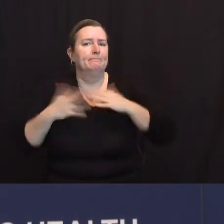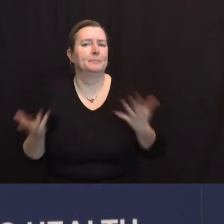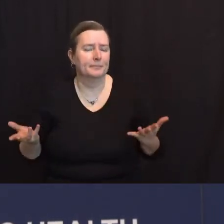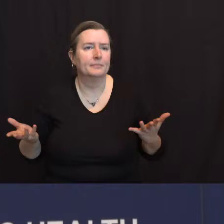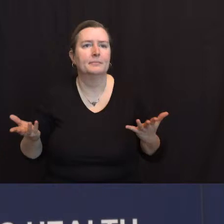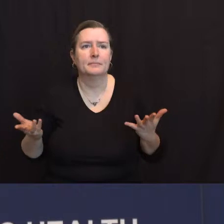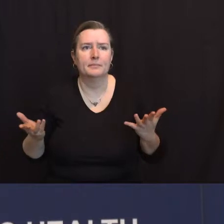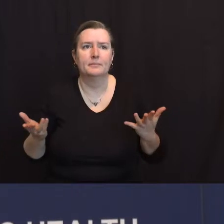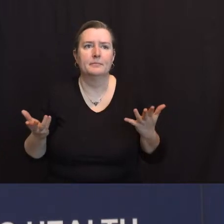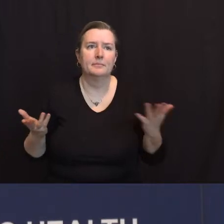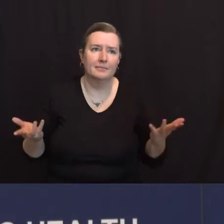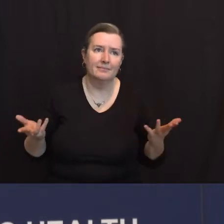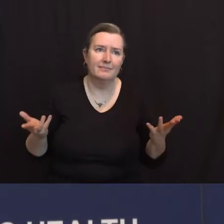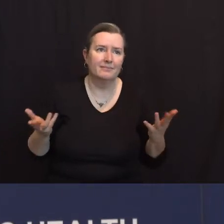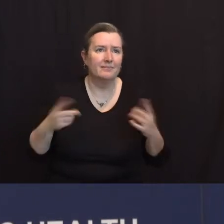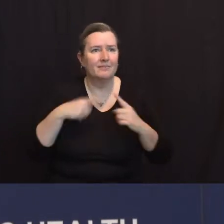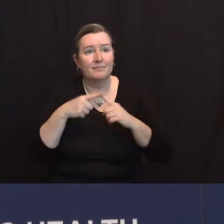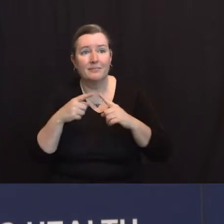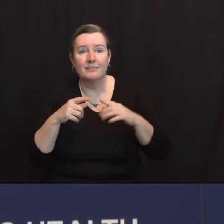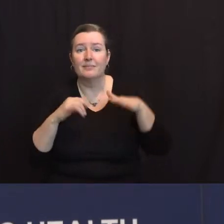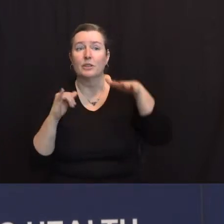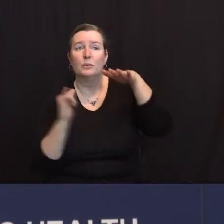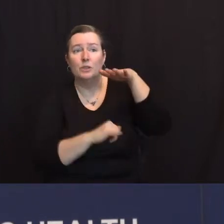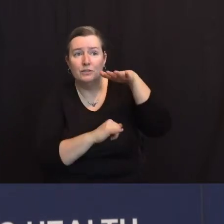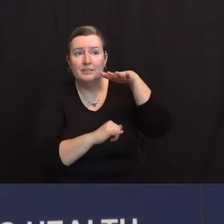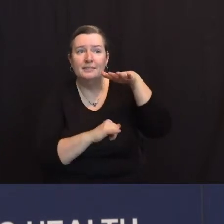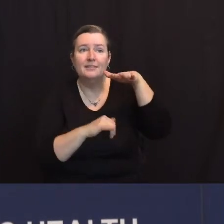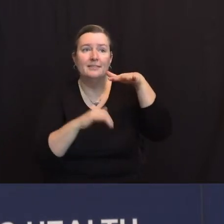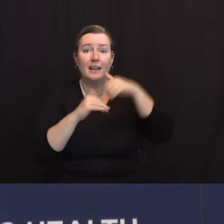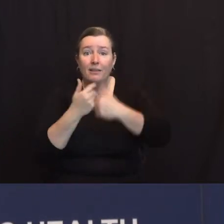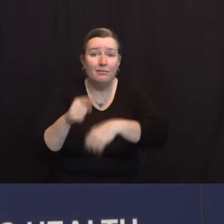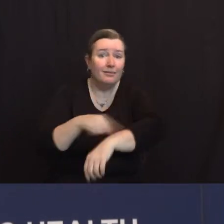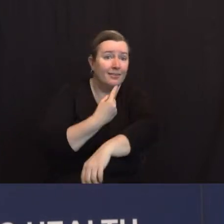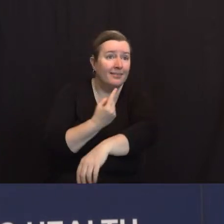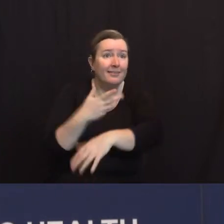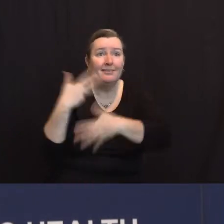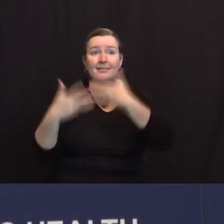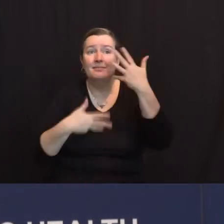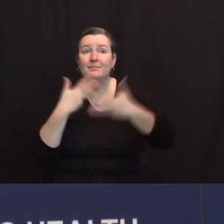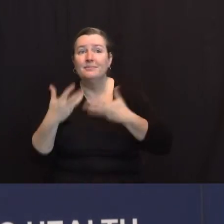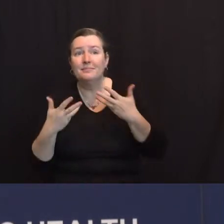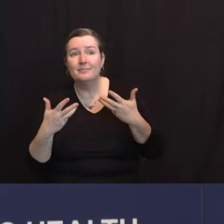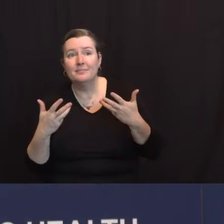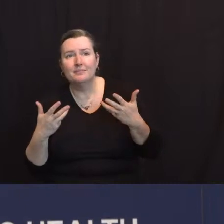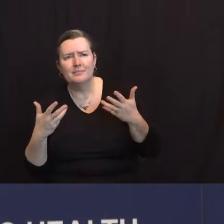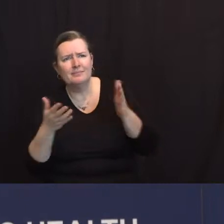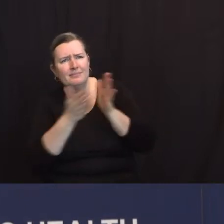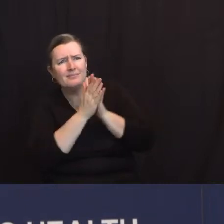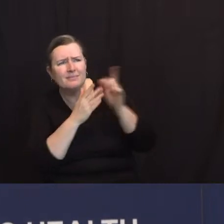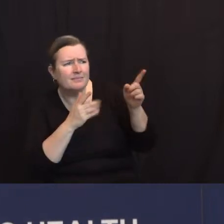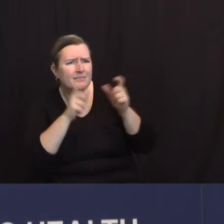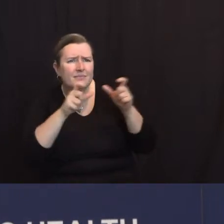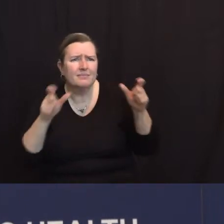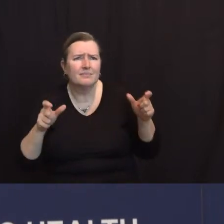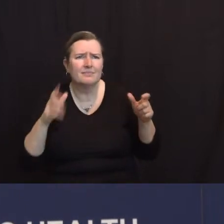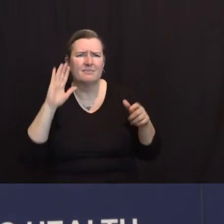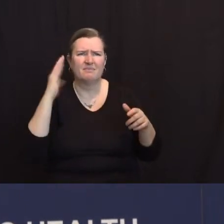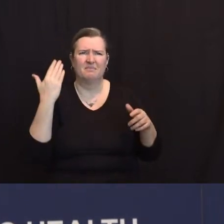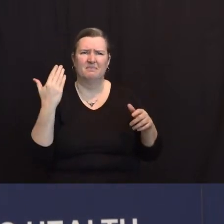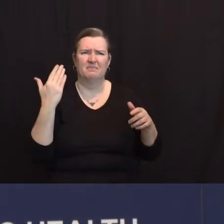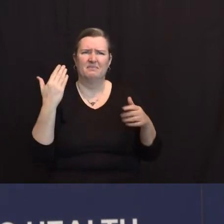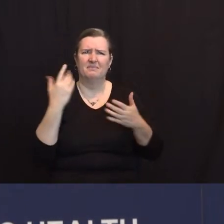quarantine. I actually asked that question last week of our communicable disease staff. It turns out that as of last week, about